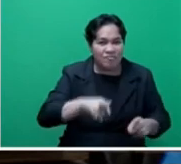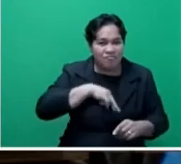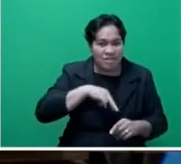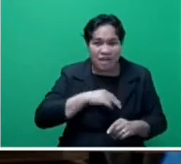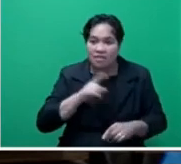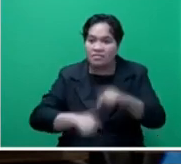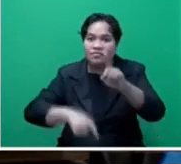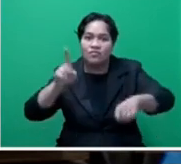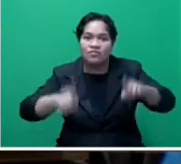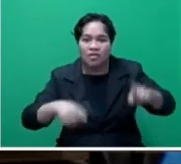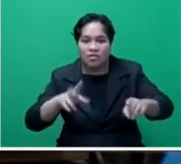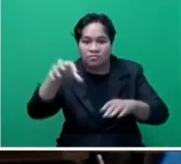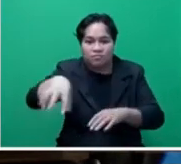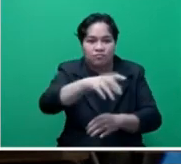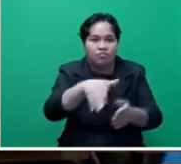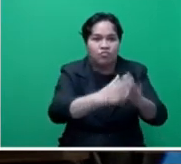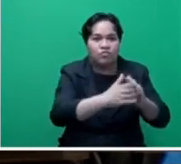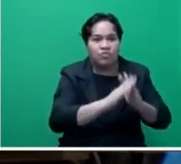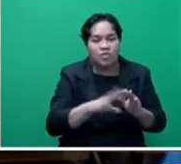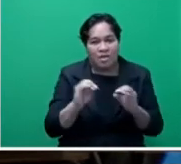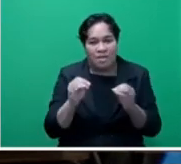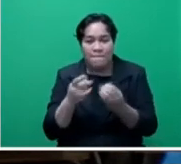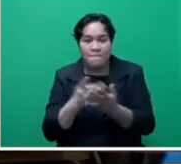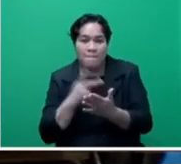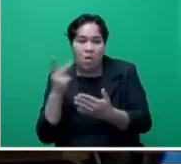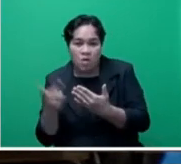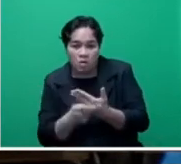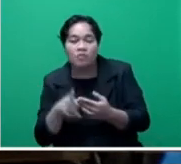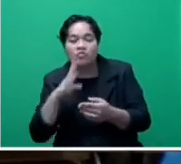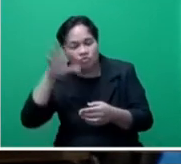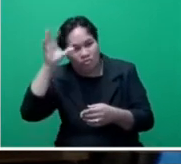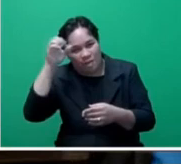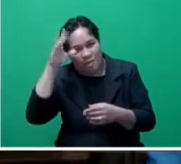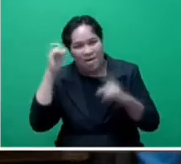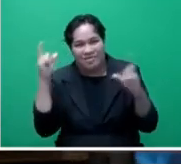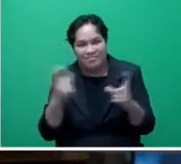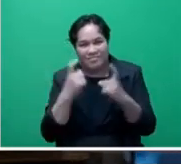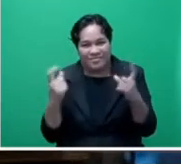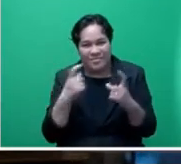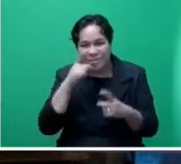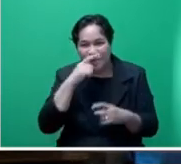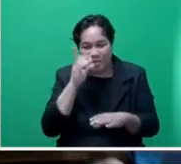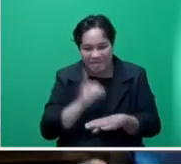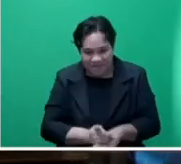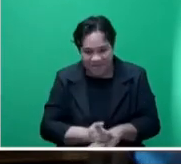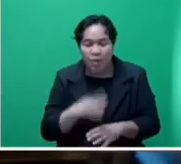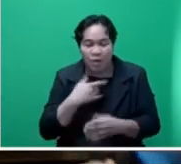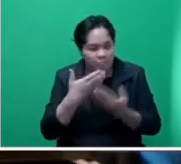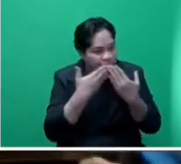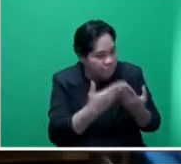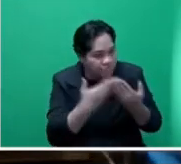around Fiji were organized to commemorate the lives of persons living with disabilities, to acknowledge partnerships with